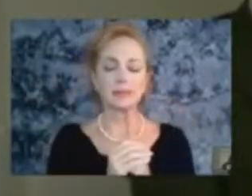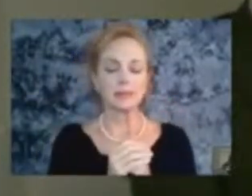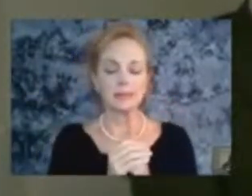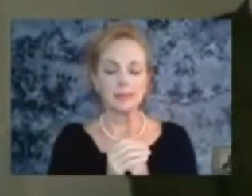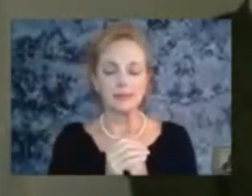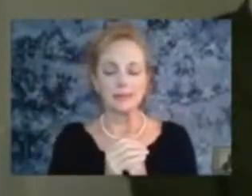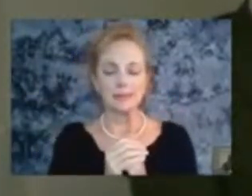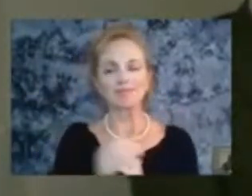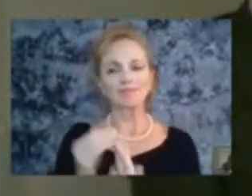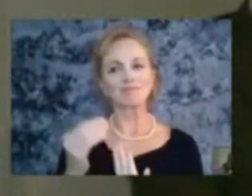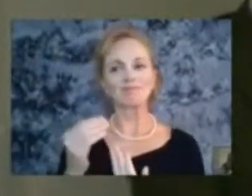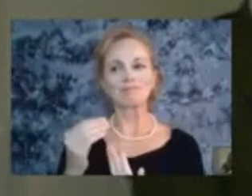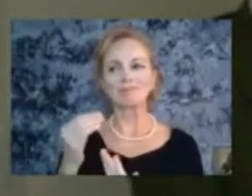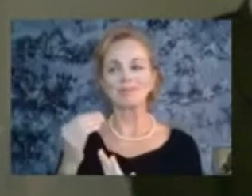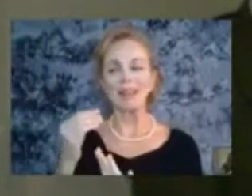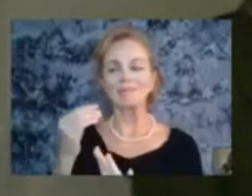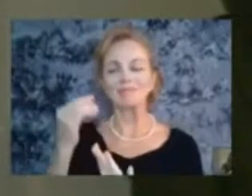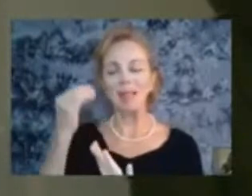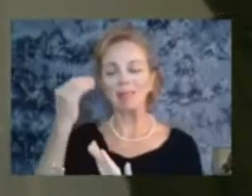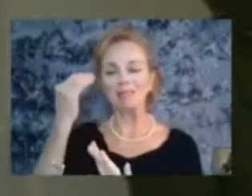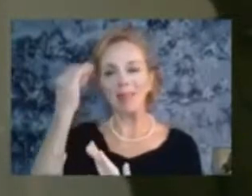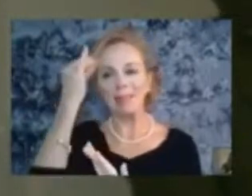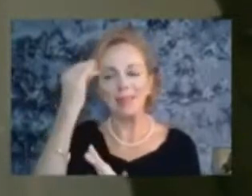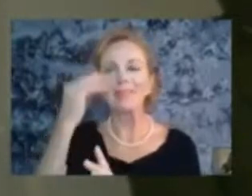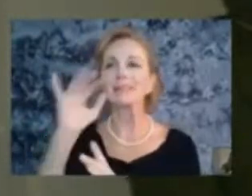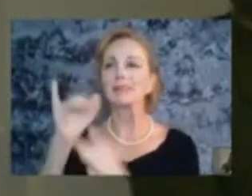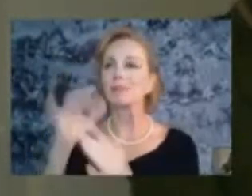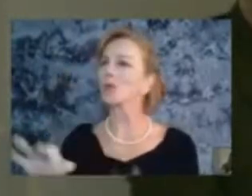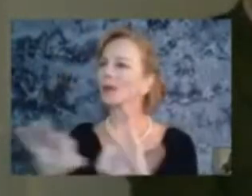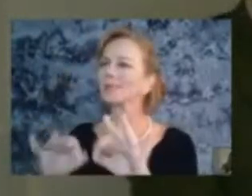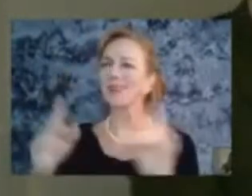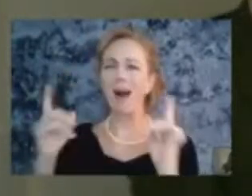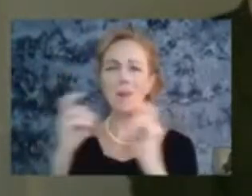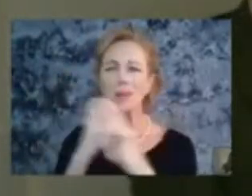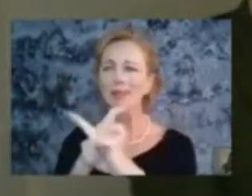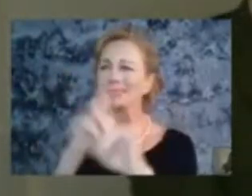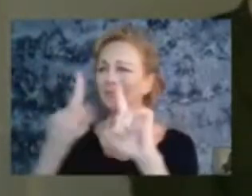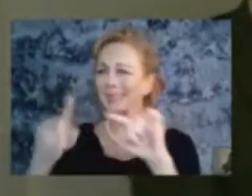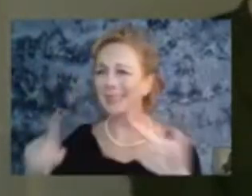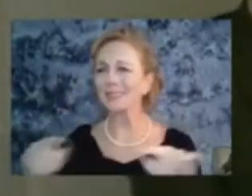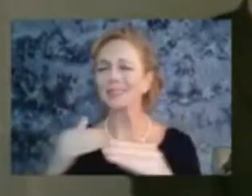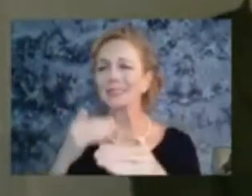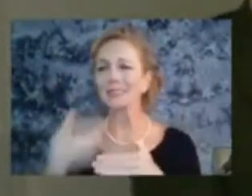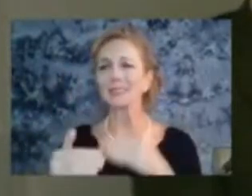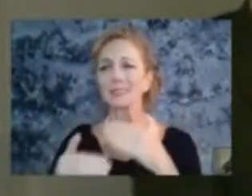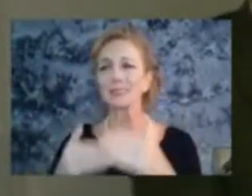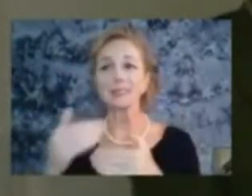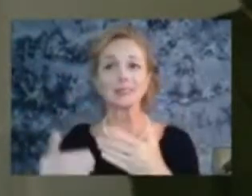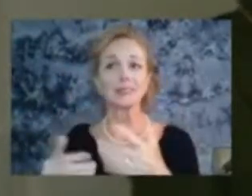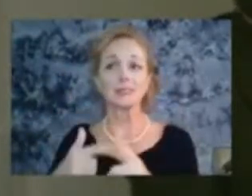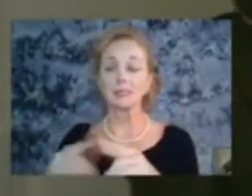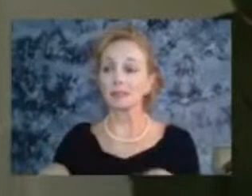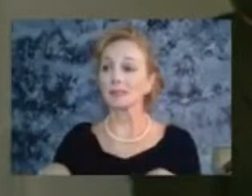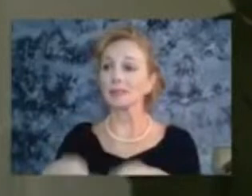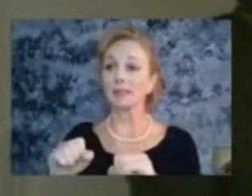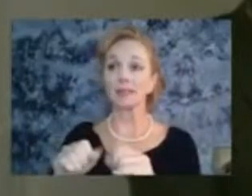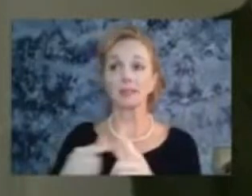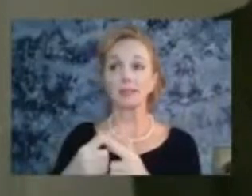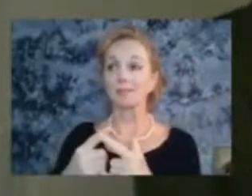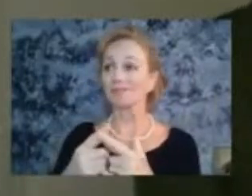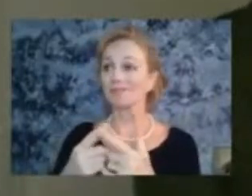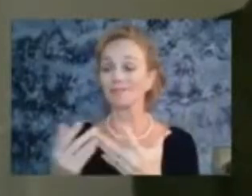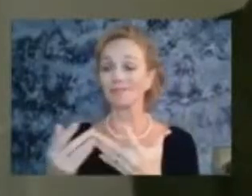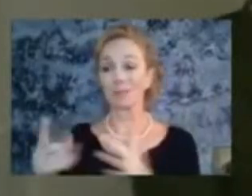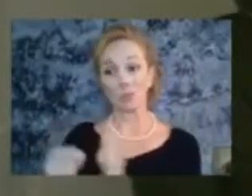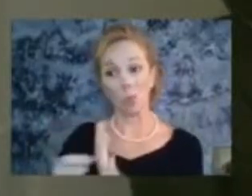important for us to understand how complicated all of this is and all these different steps that's taken us to get to where we are. I think we've